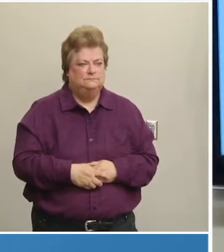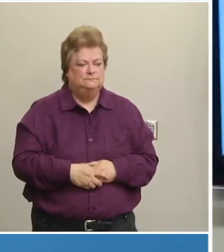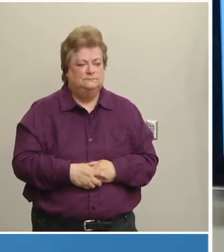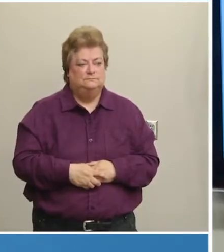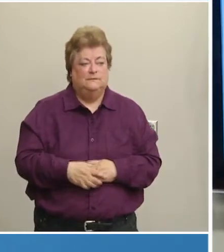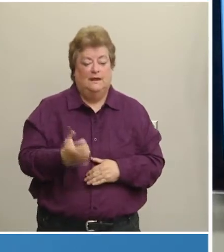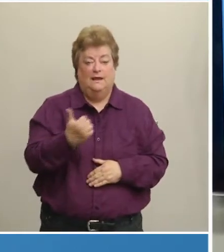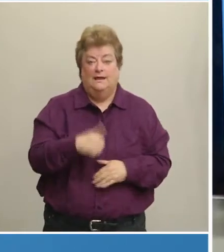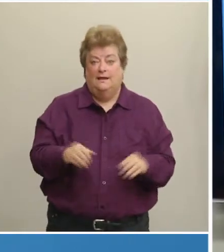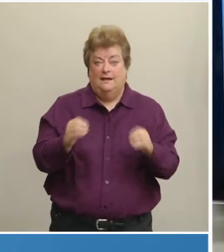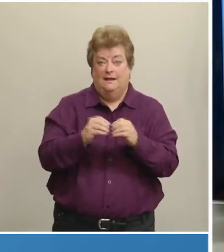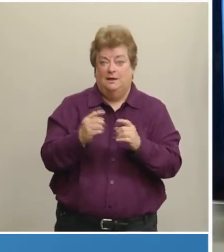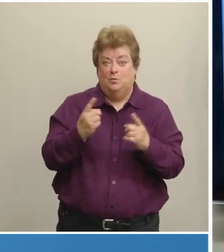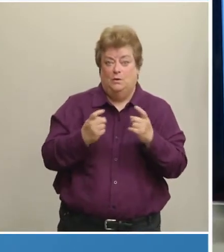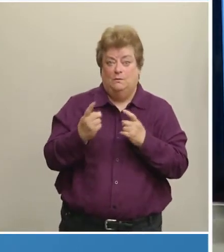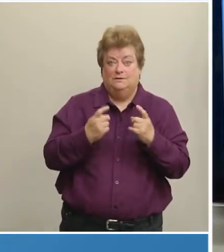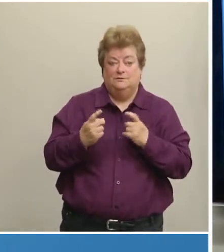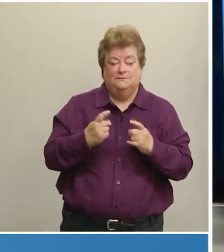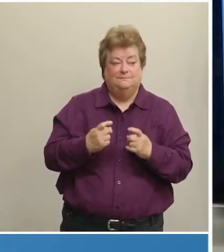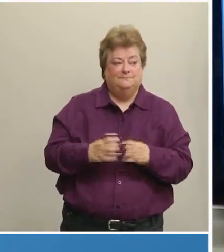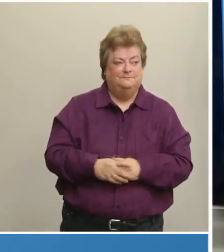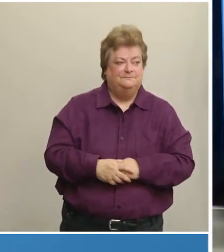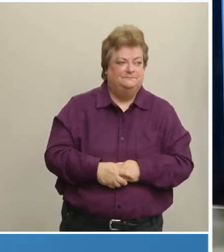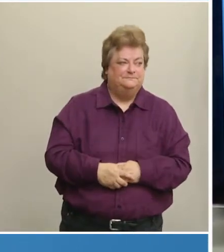Are there any further questions?